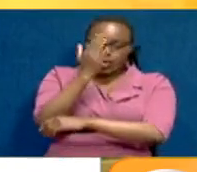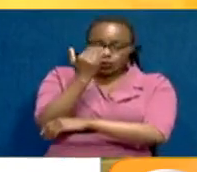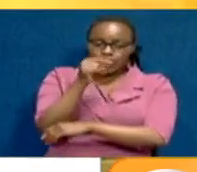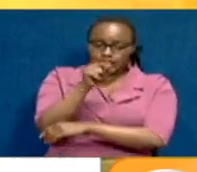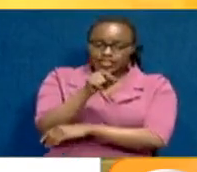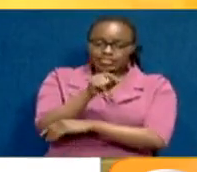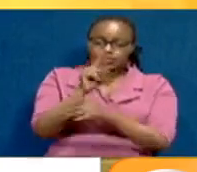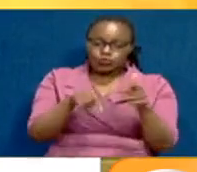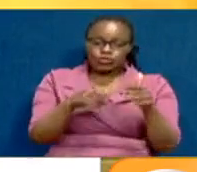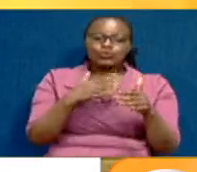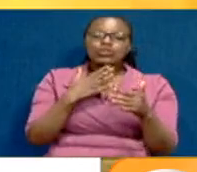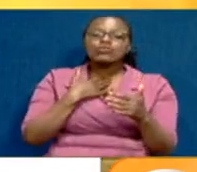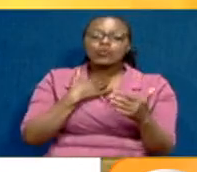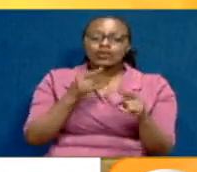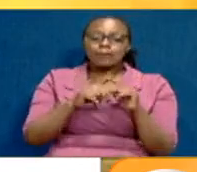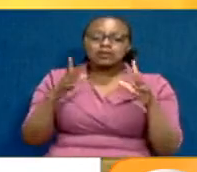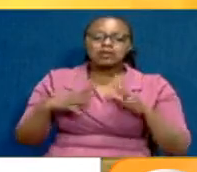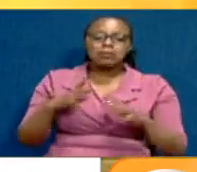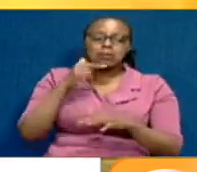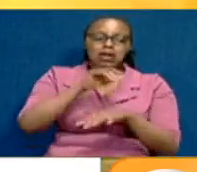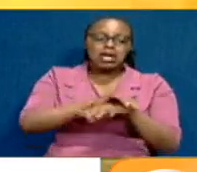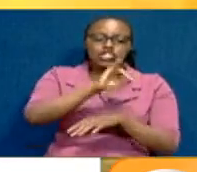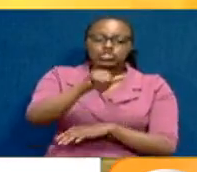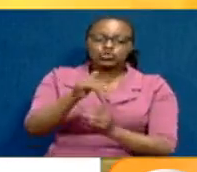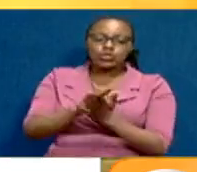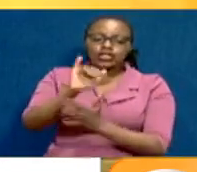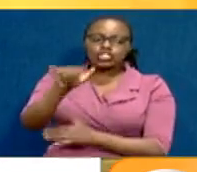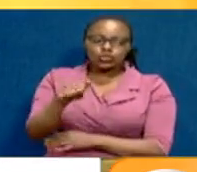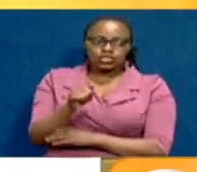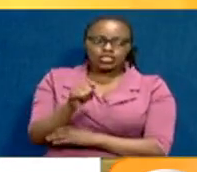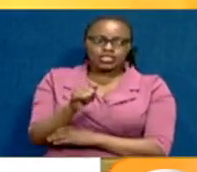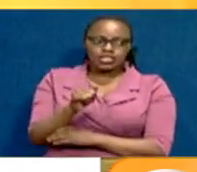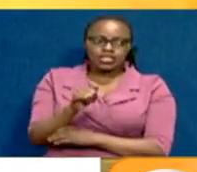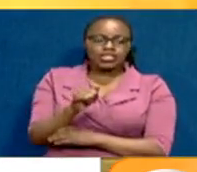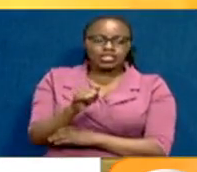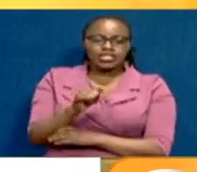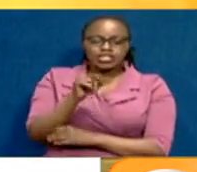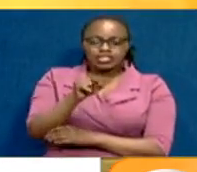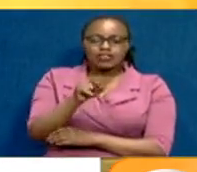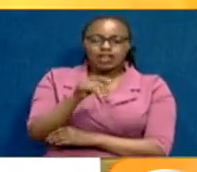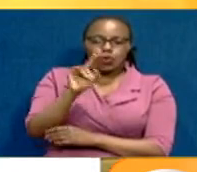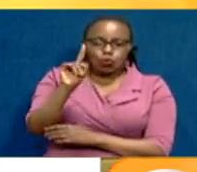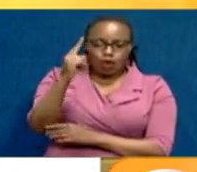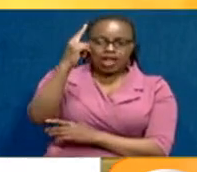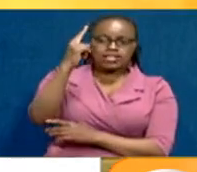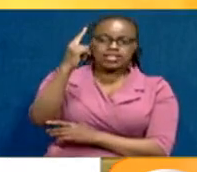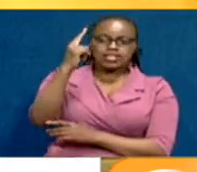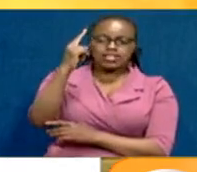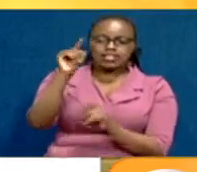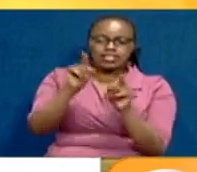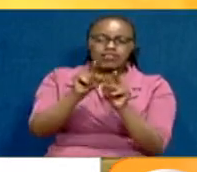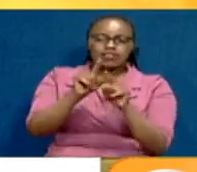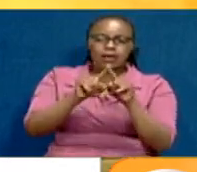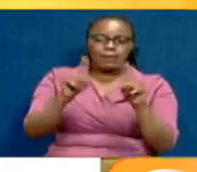that is what. But for those people who have taken Johnson & Johnson, it is a 1 shot.